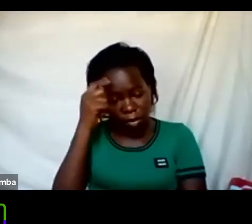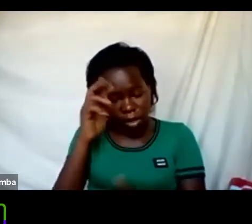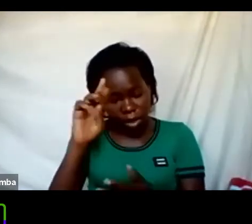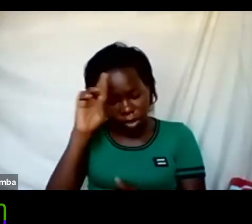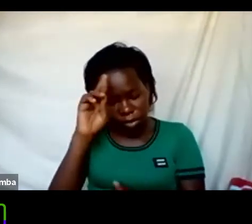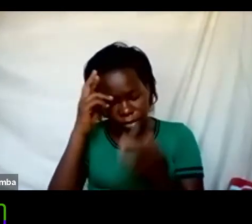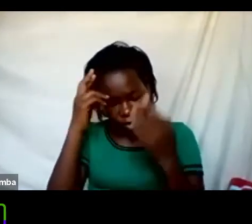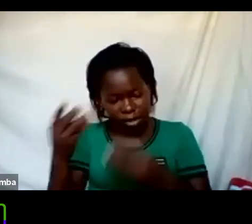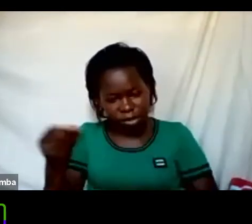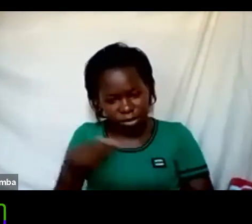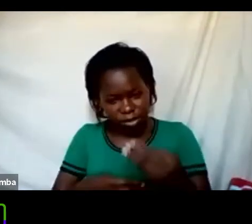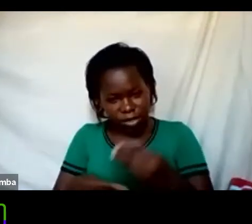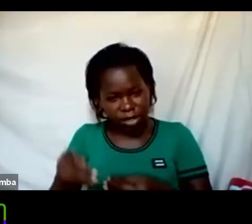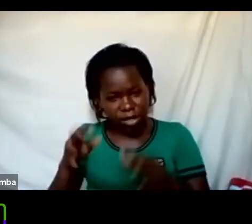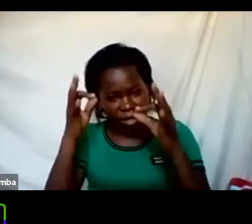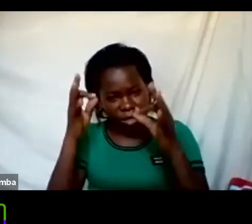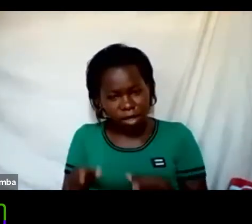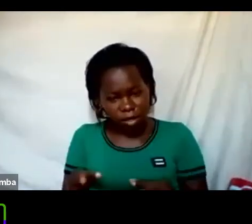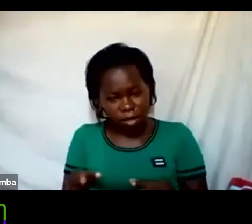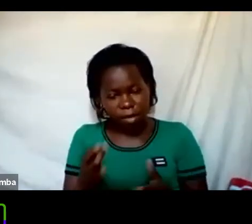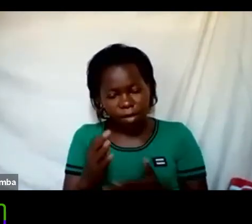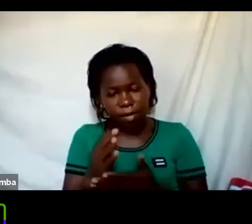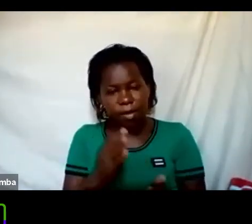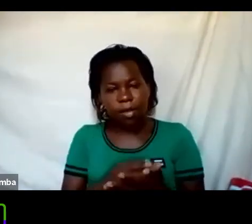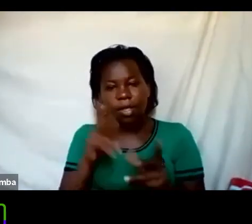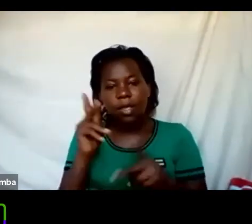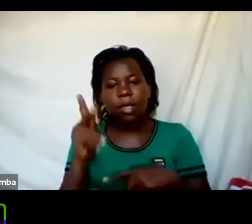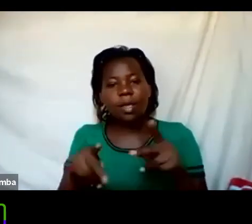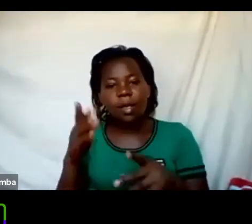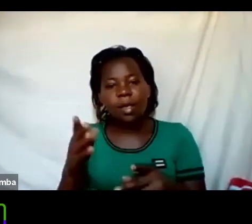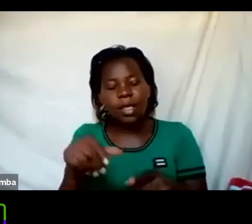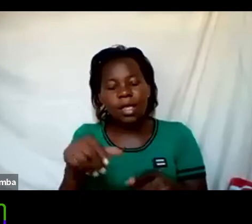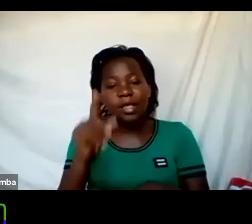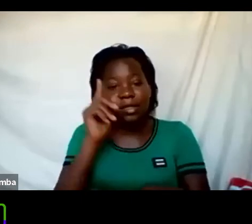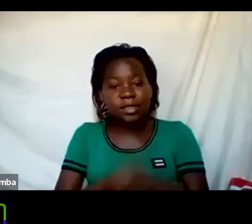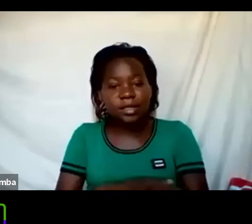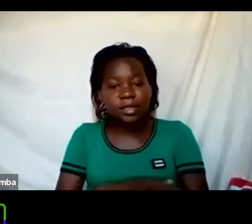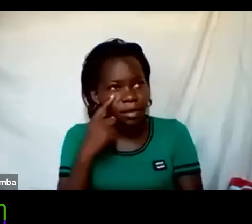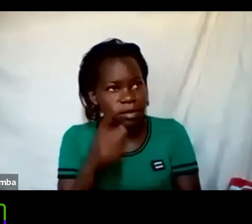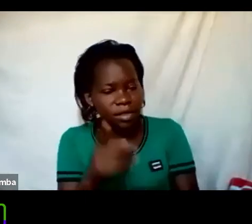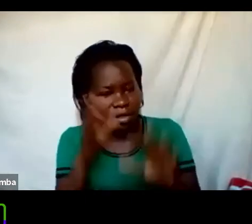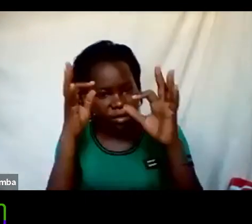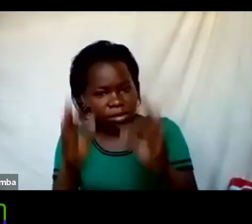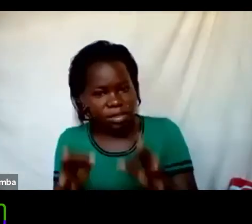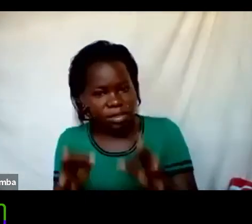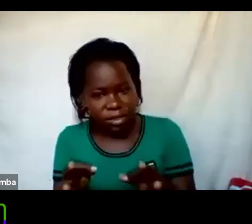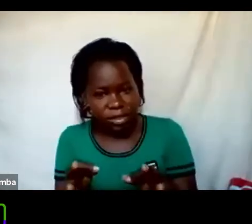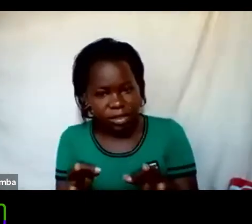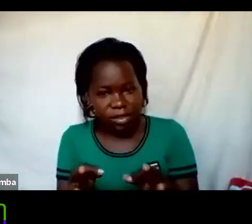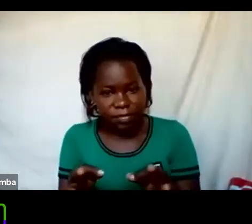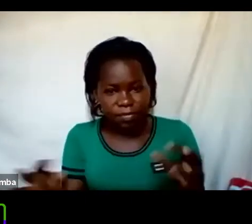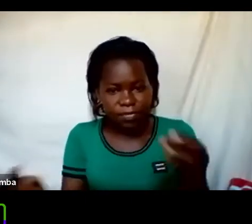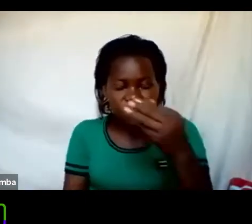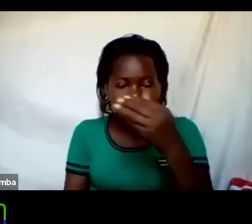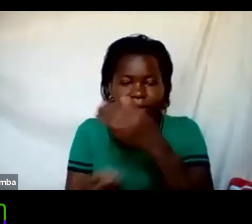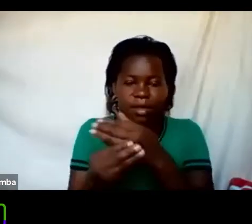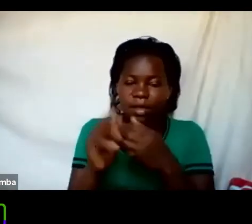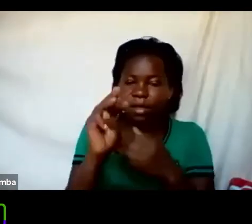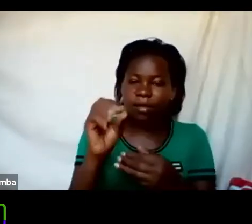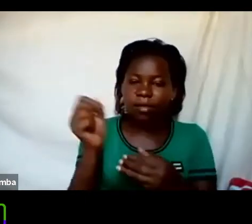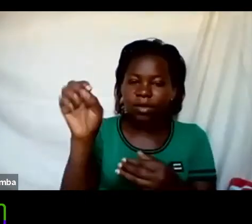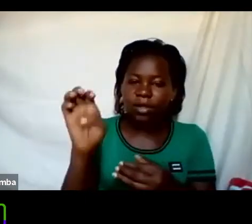because people assumed this quality, but whenever they could see this product and they attach it to Moses, they know Moses has